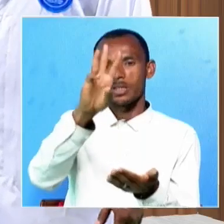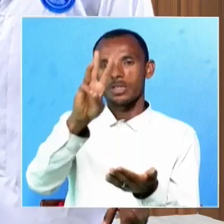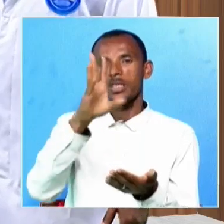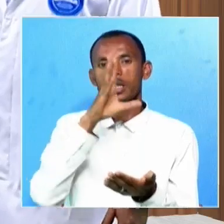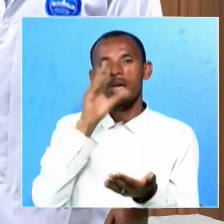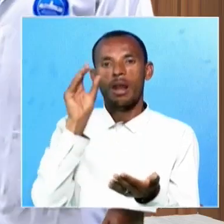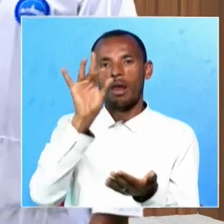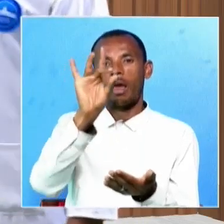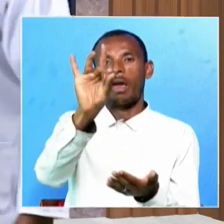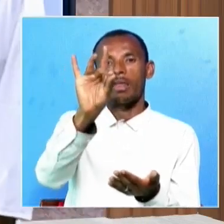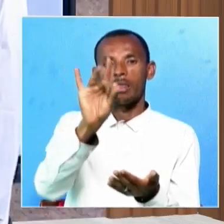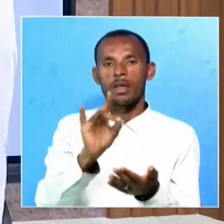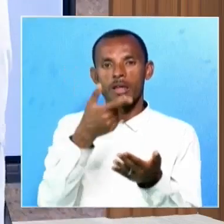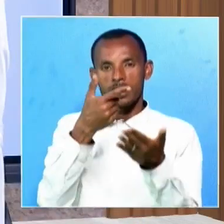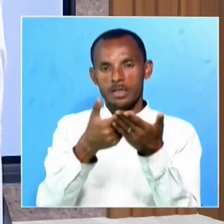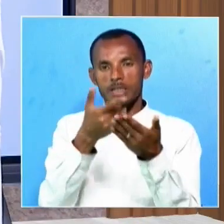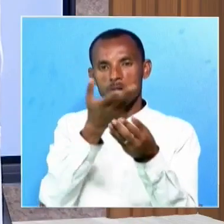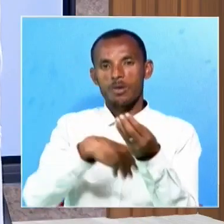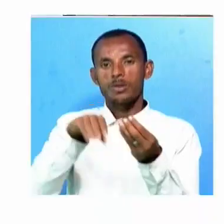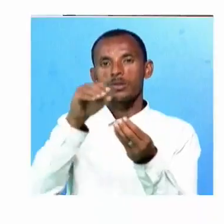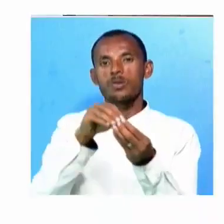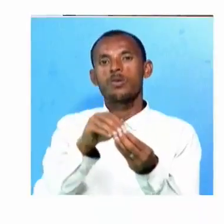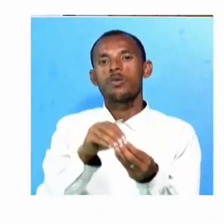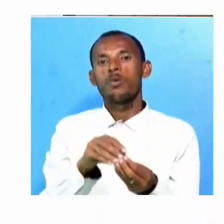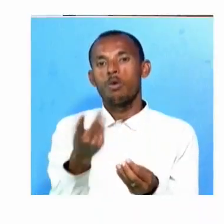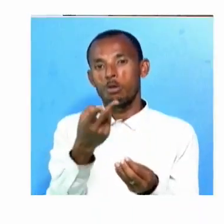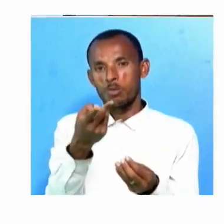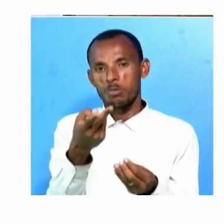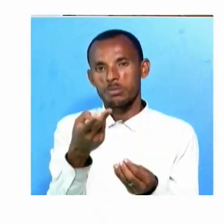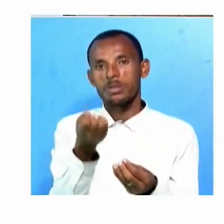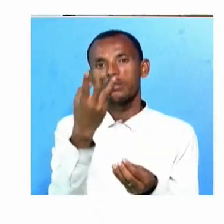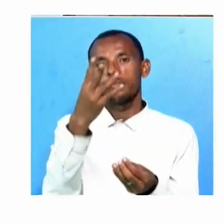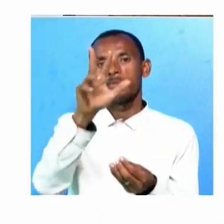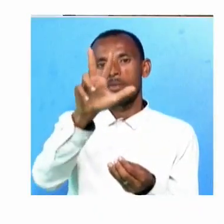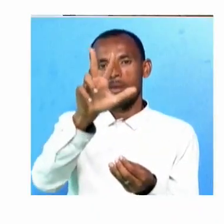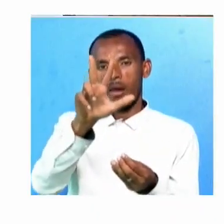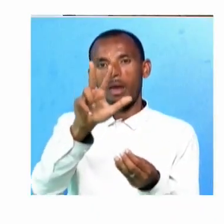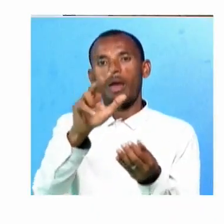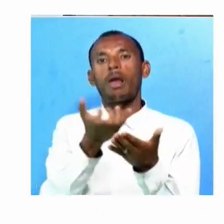8. This also contains 3 elements.